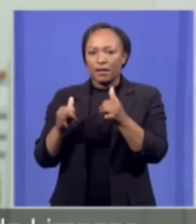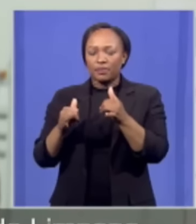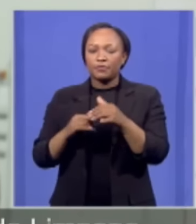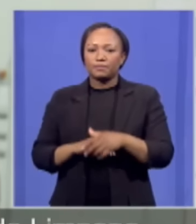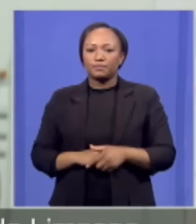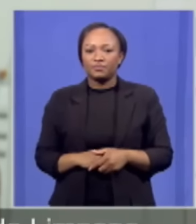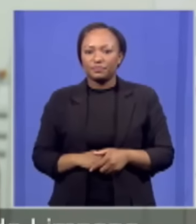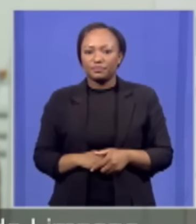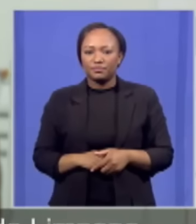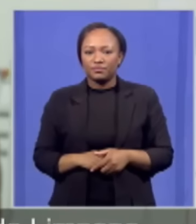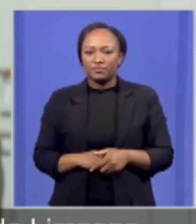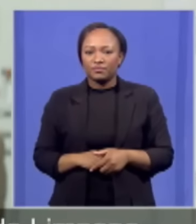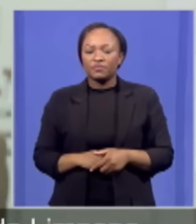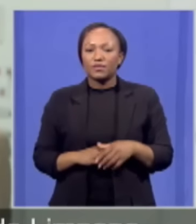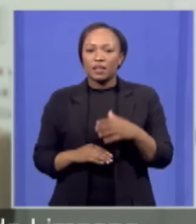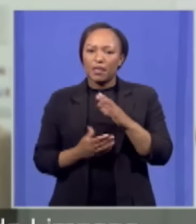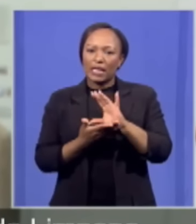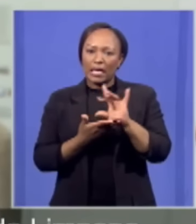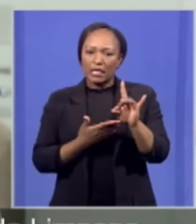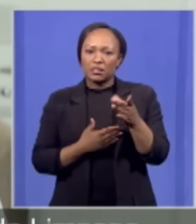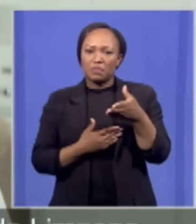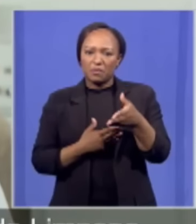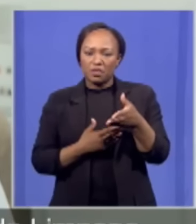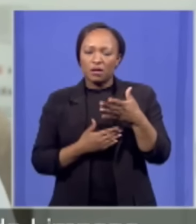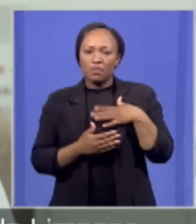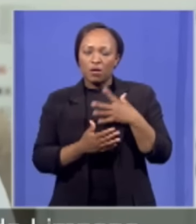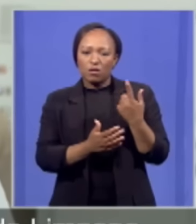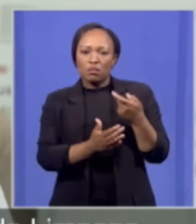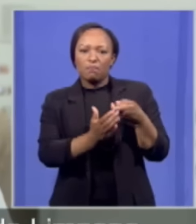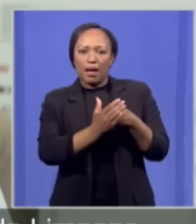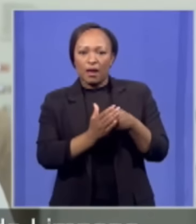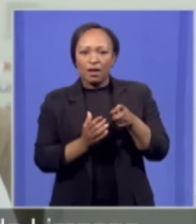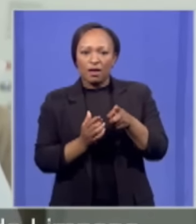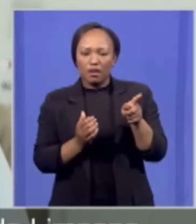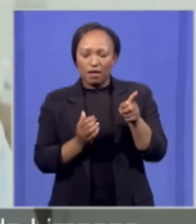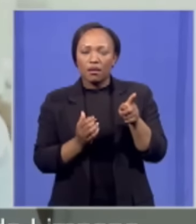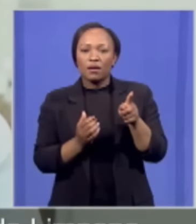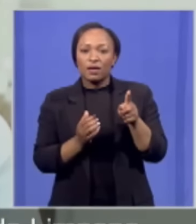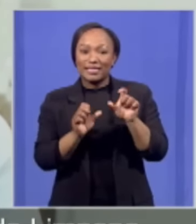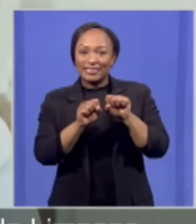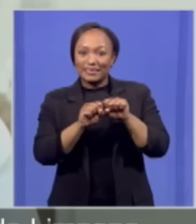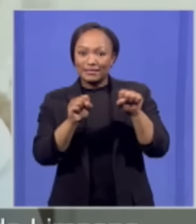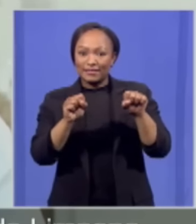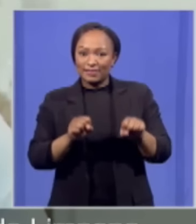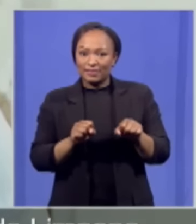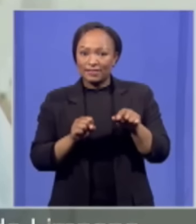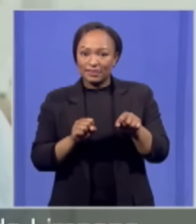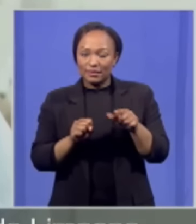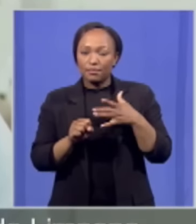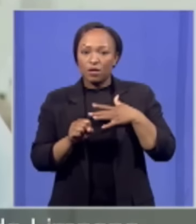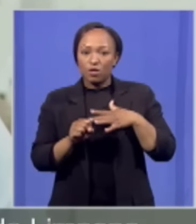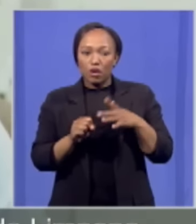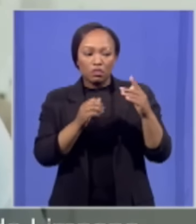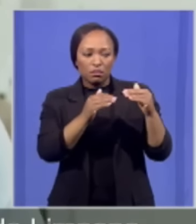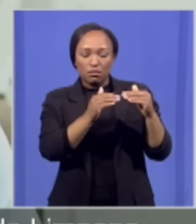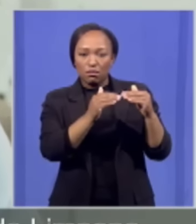scrap. I want to adopt a fruit for cash type of system. I want that small